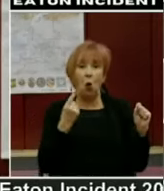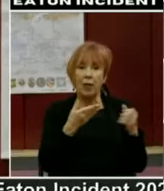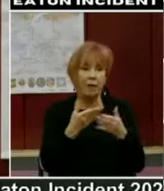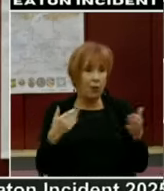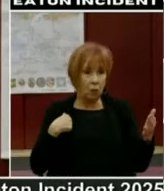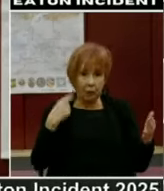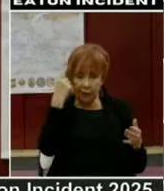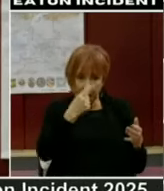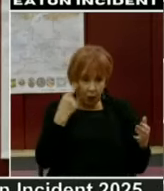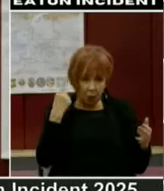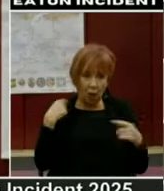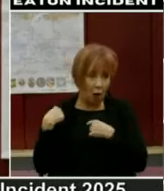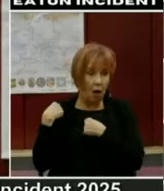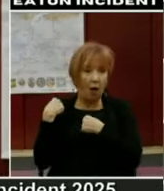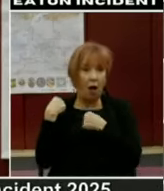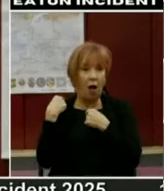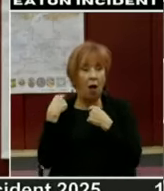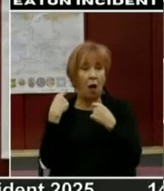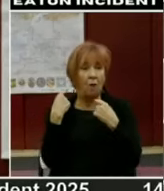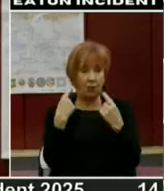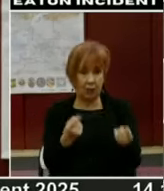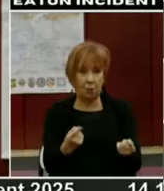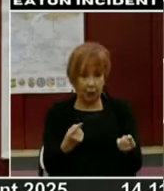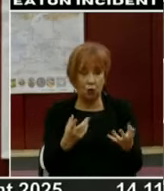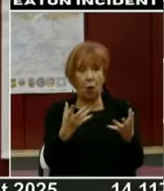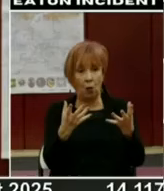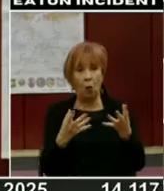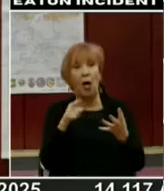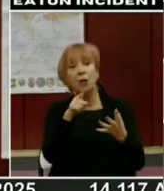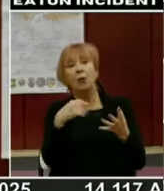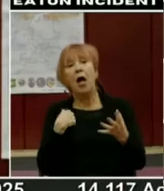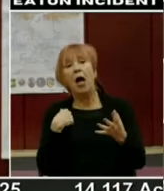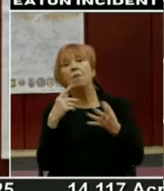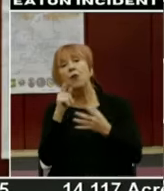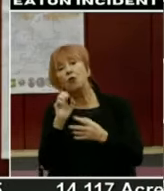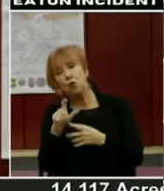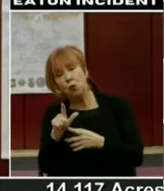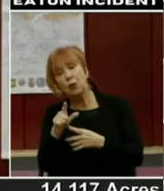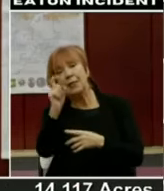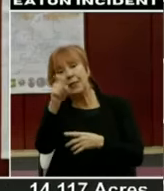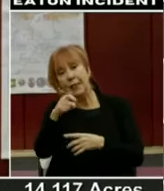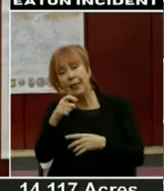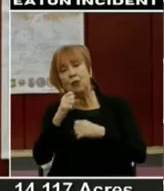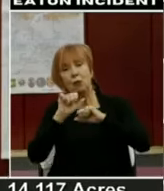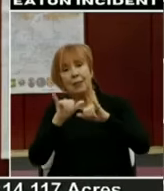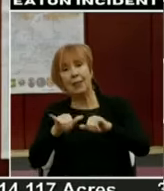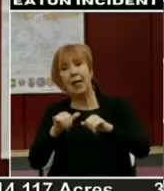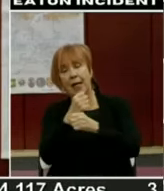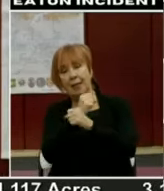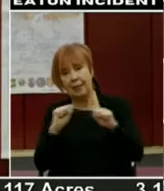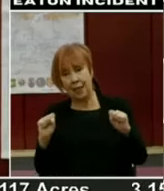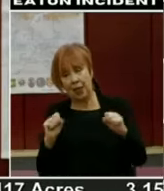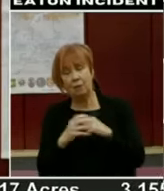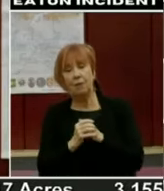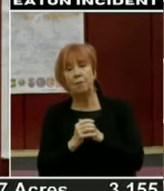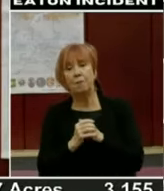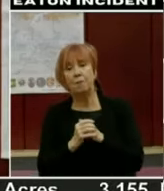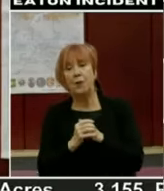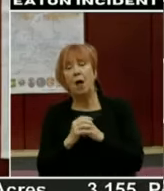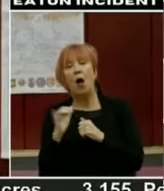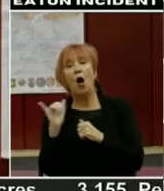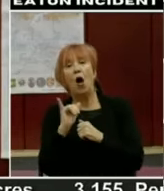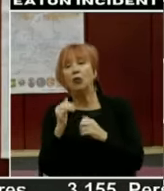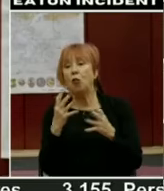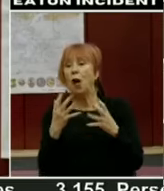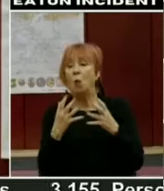the information and the tools that you need to stay safe. I also want to share some information in terms of some of the remarkable work